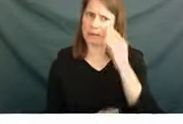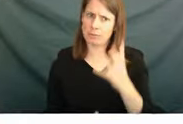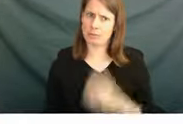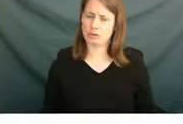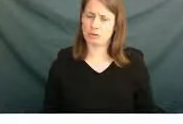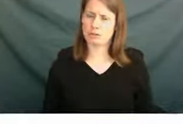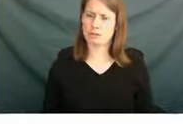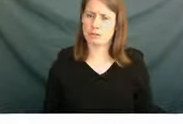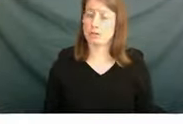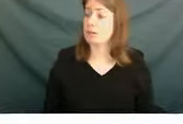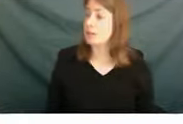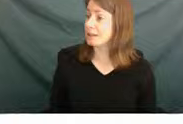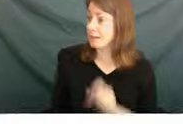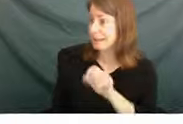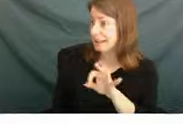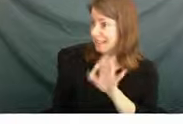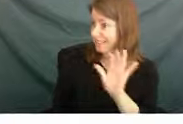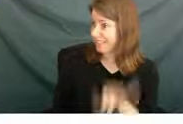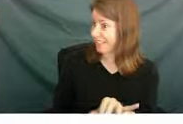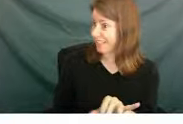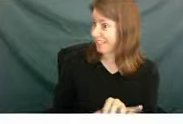So, are they worth 3? You